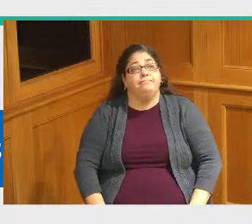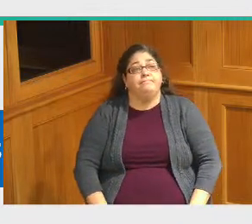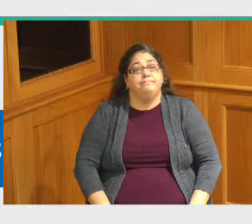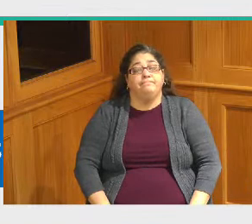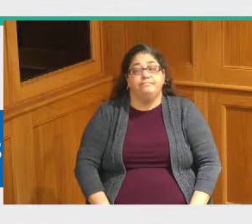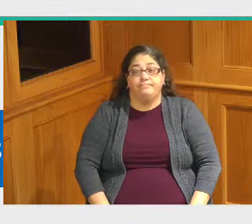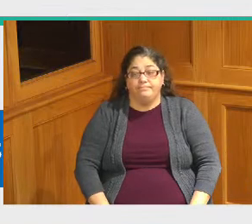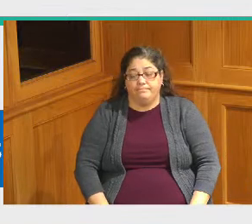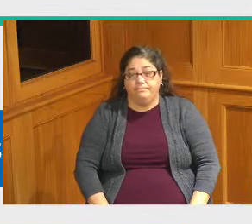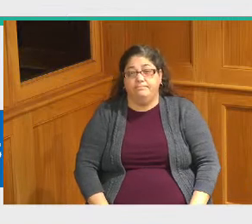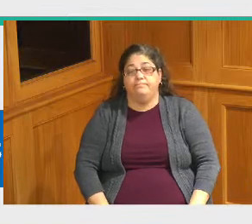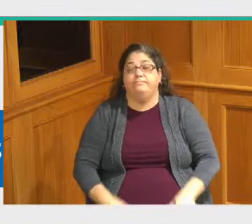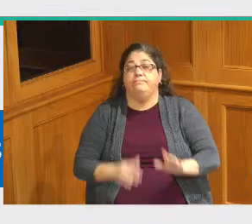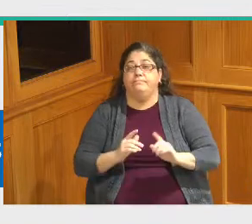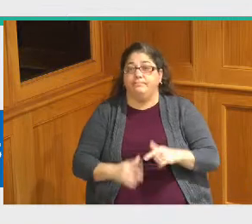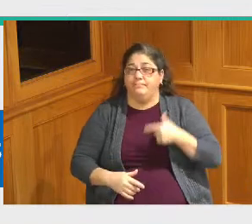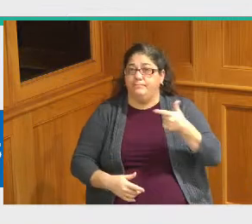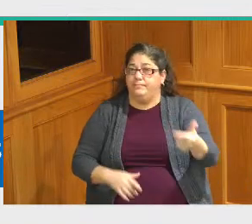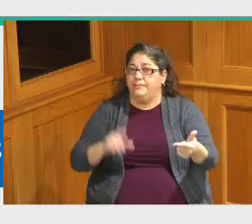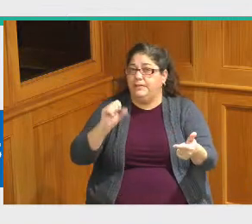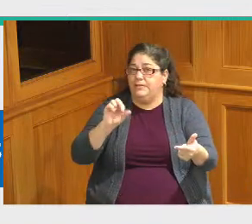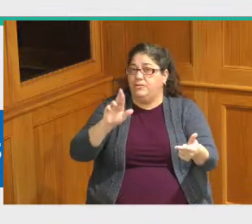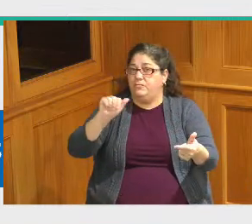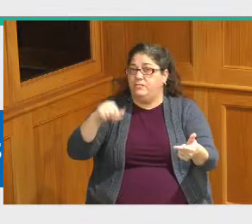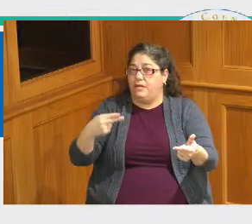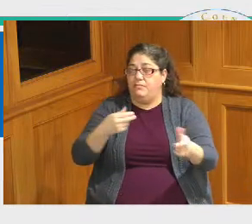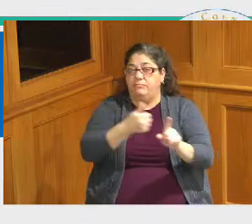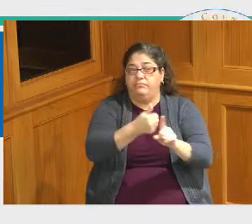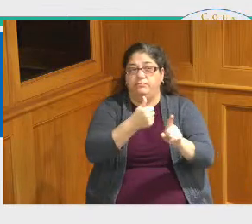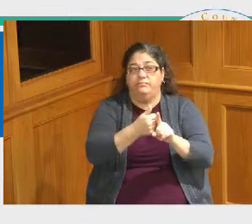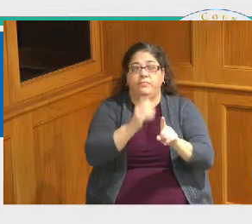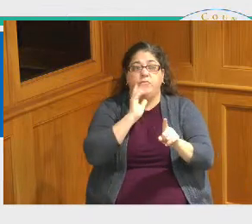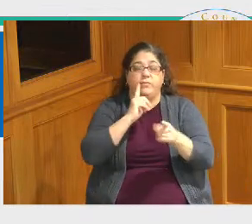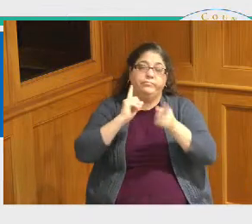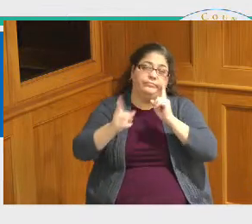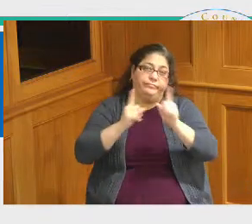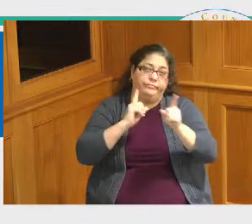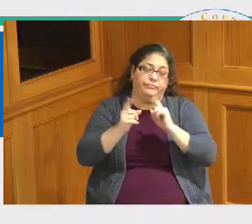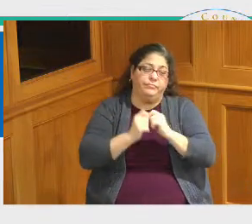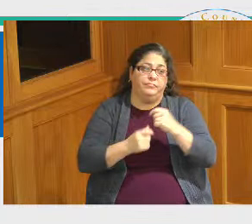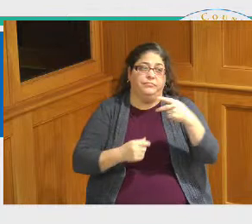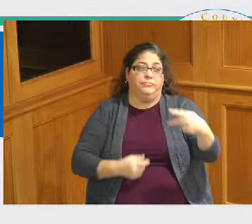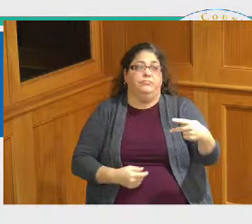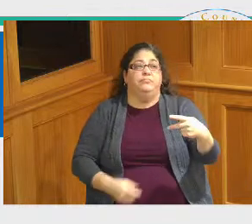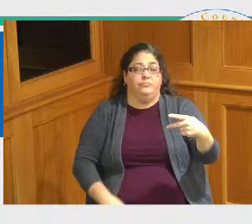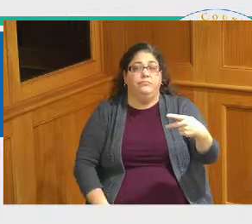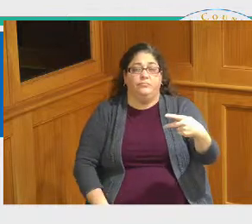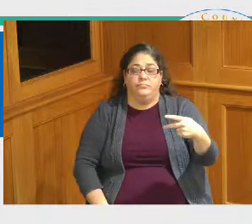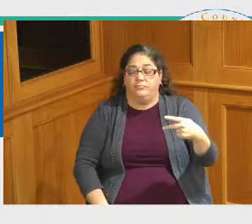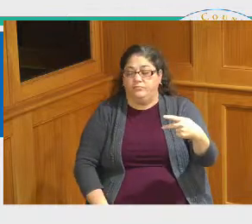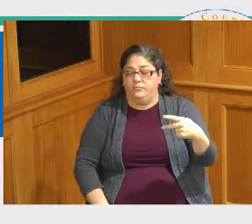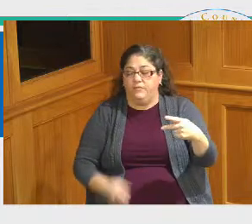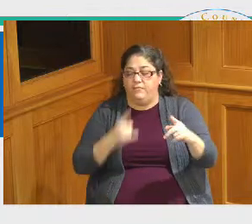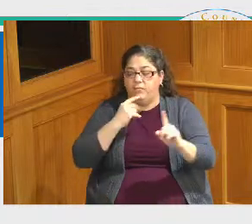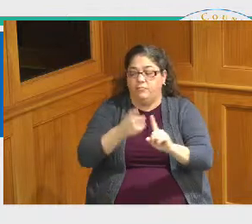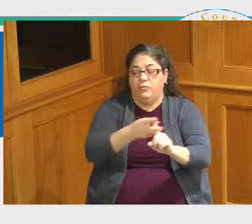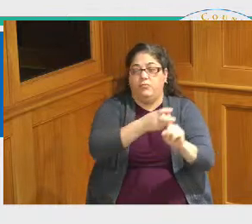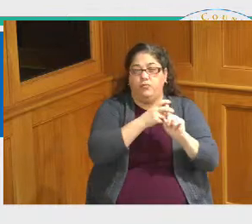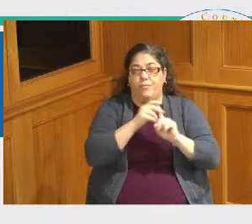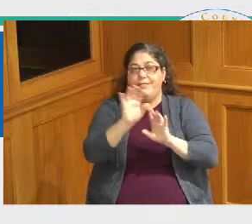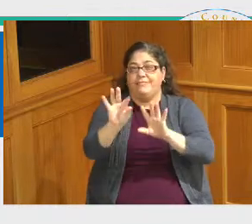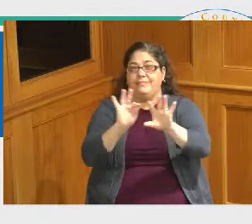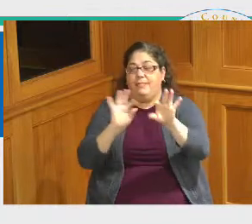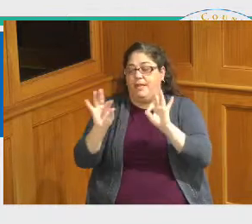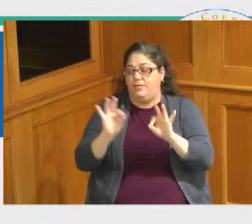I'm going to turn it over to Sarah, who's going to cover these two items here on the recruitment and selection